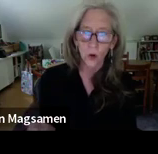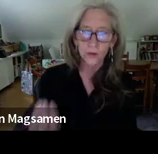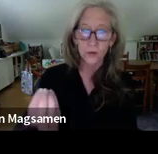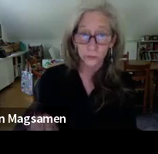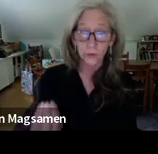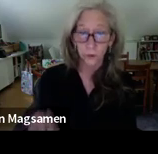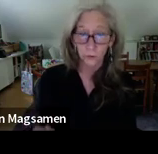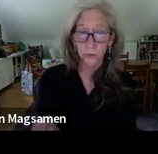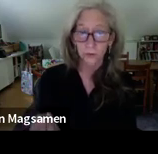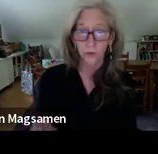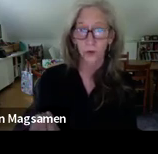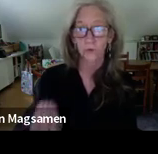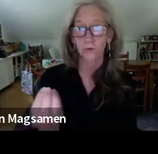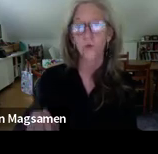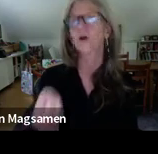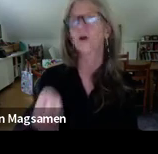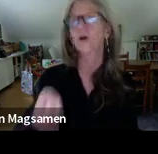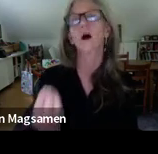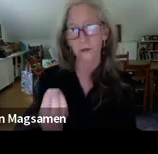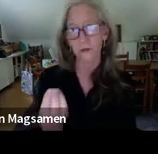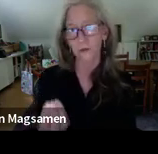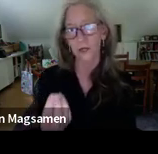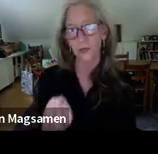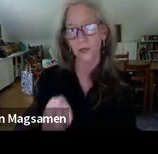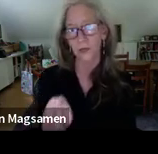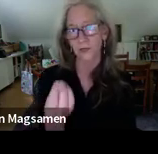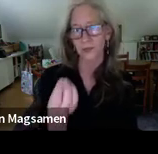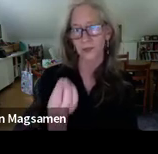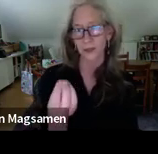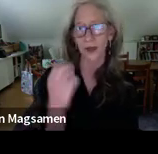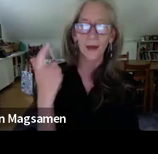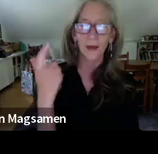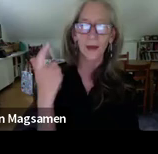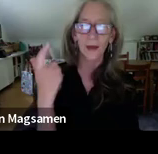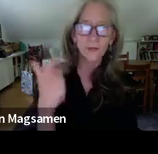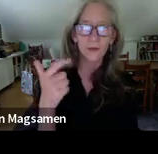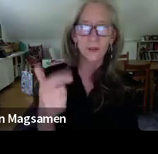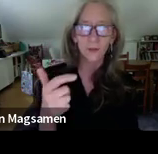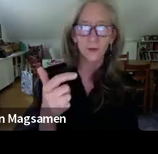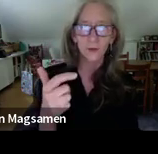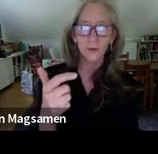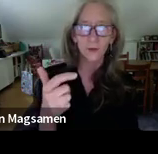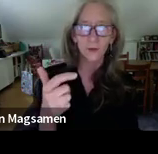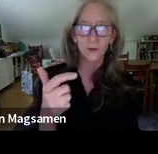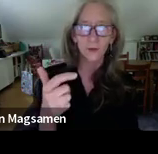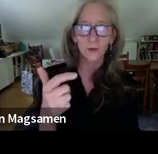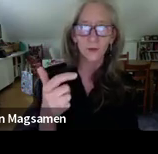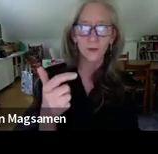over 1 trillion odors with over 400 different types of scent receptors. And those scent receptors